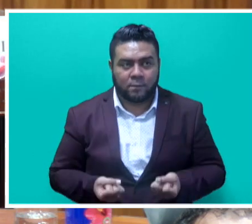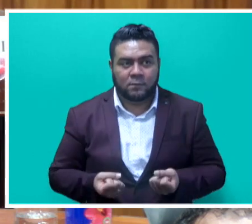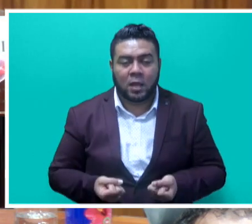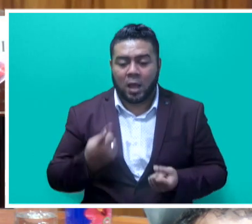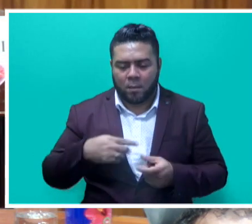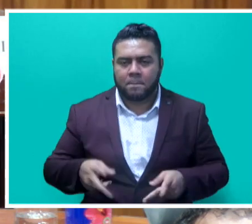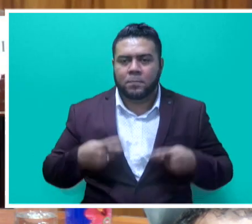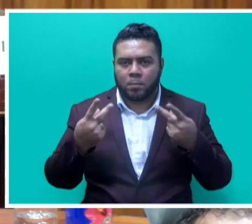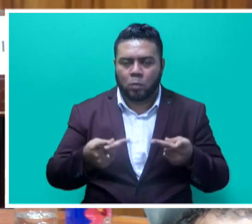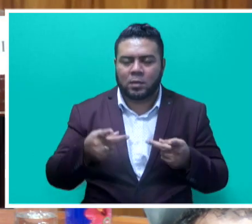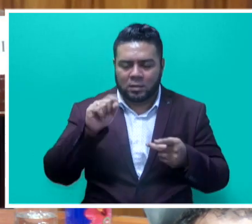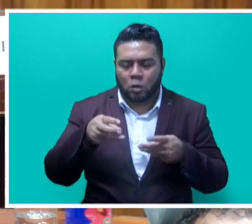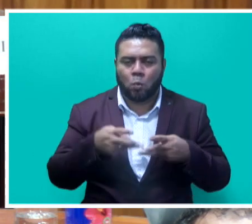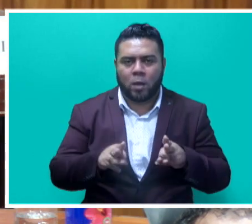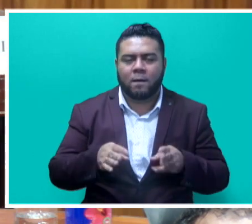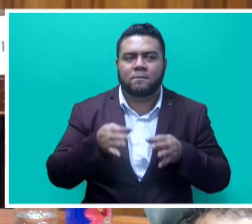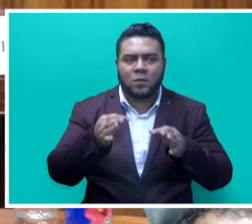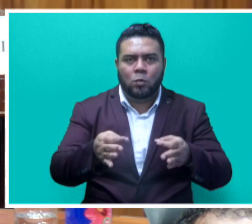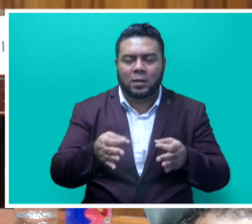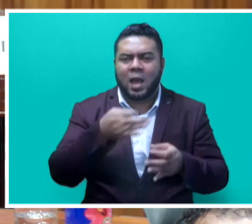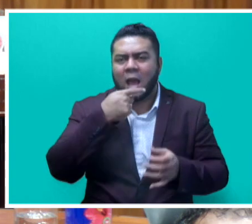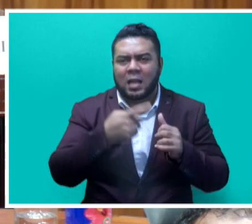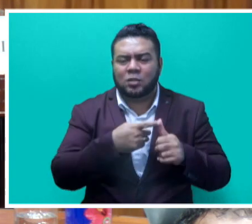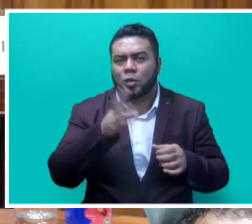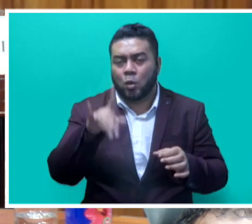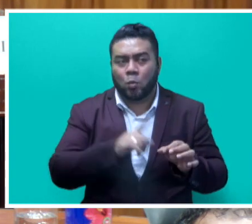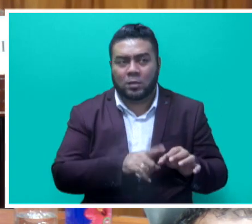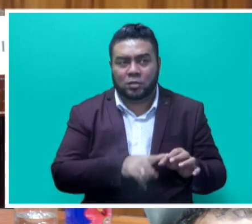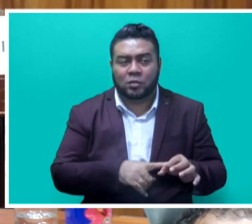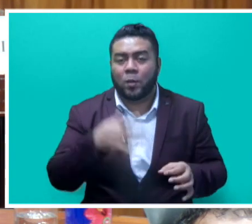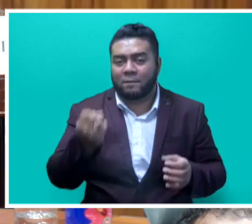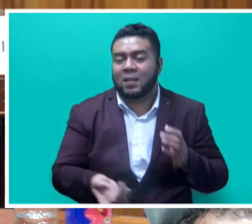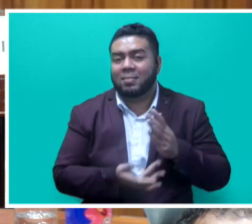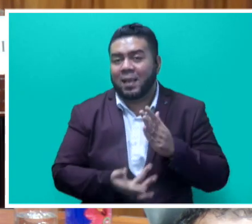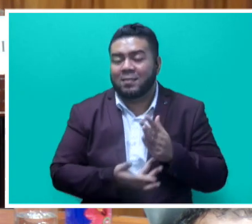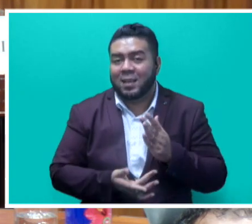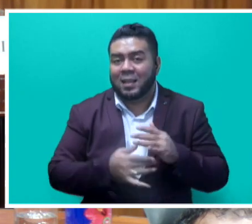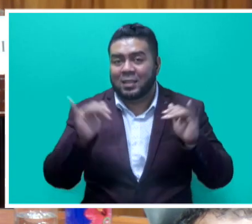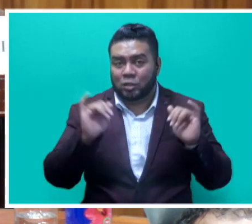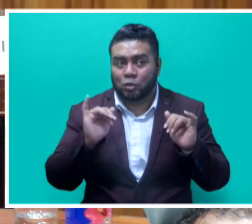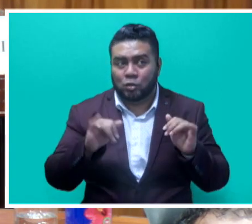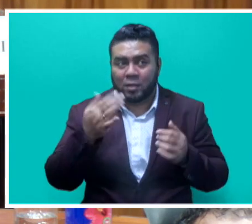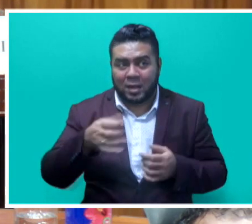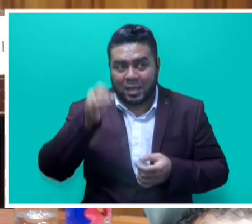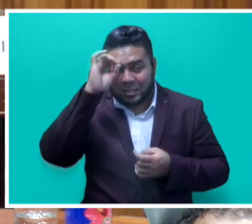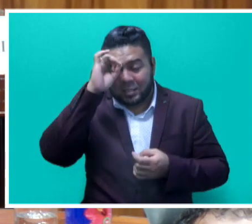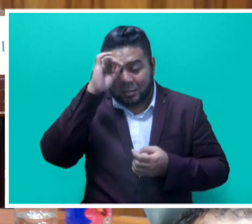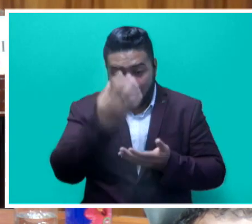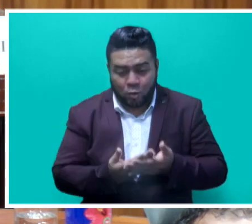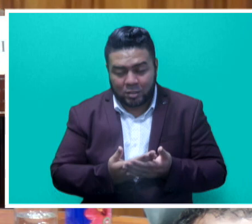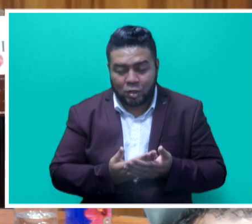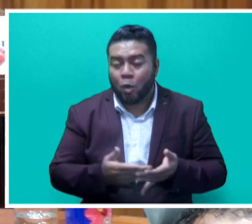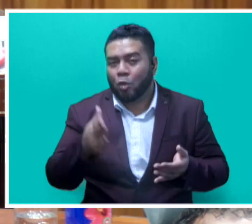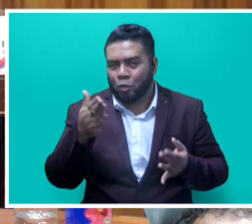would propose that as a way forward in answering the question. There are technical issues that are experienced throughout